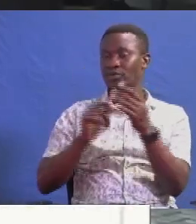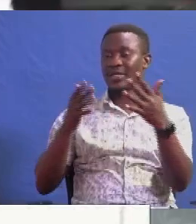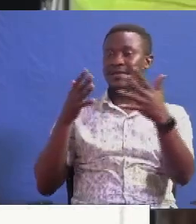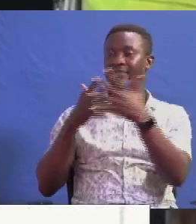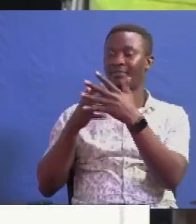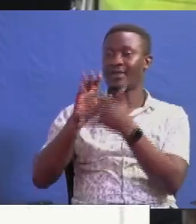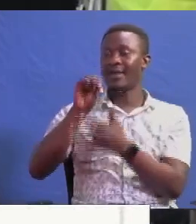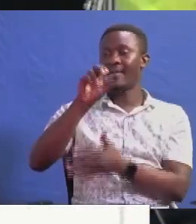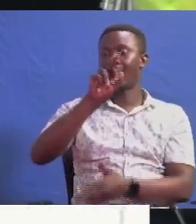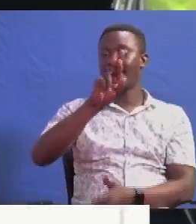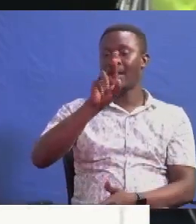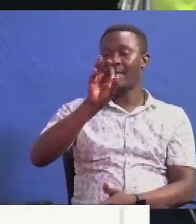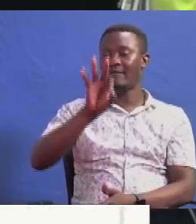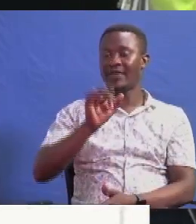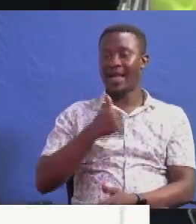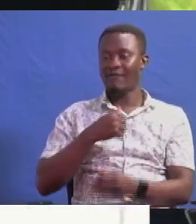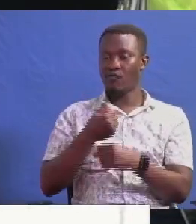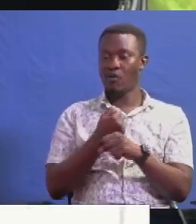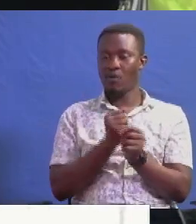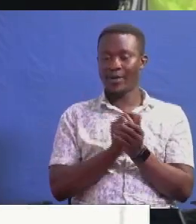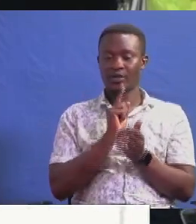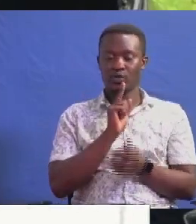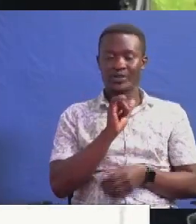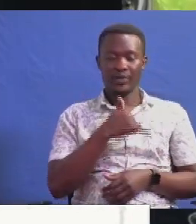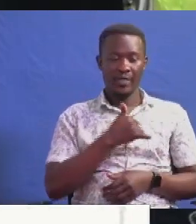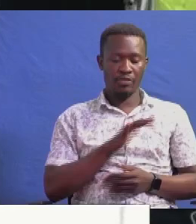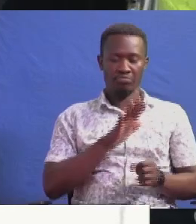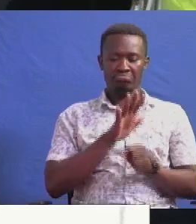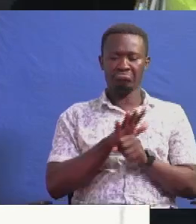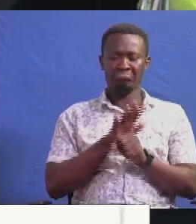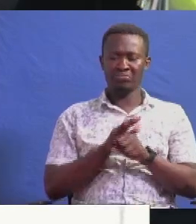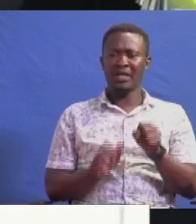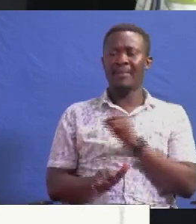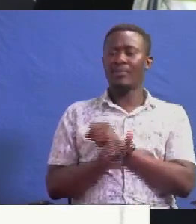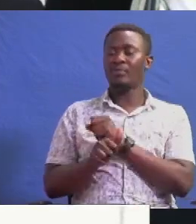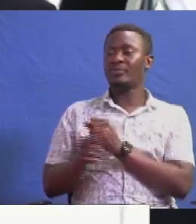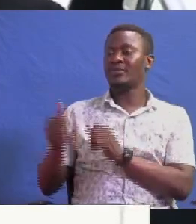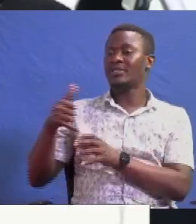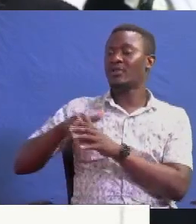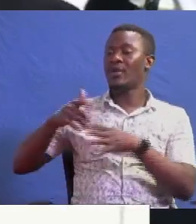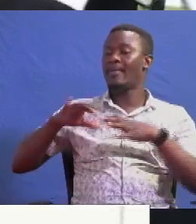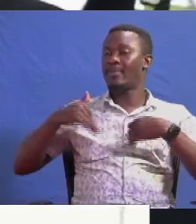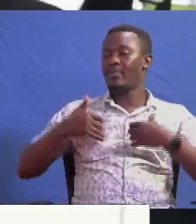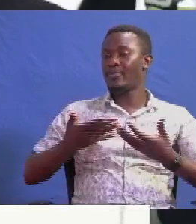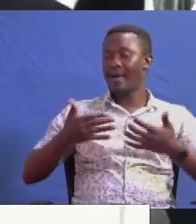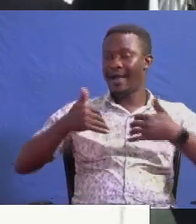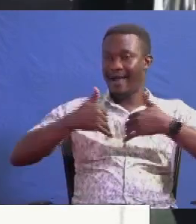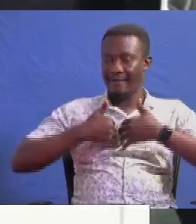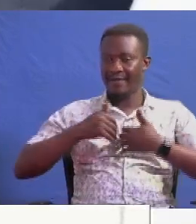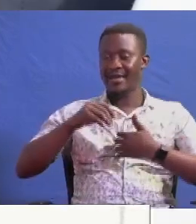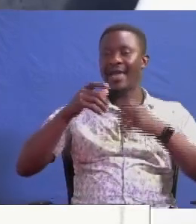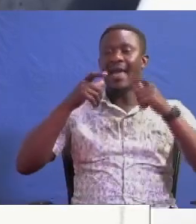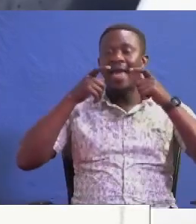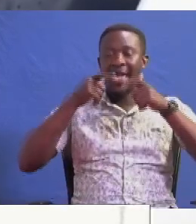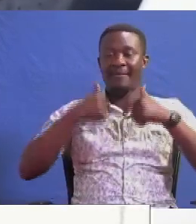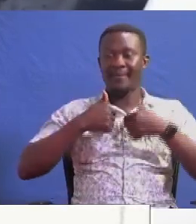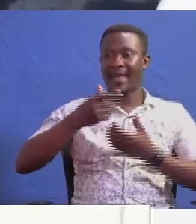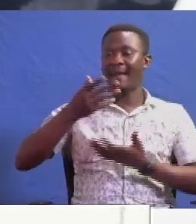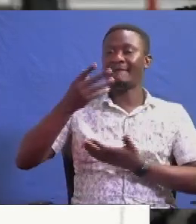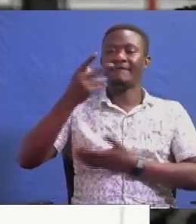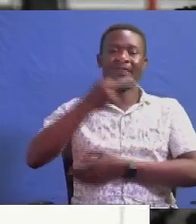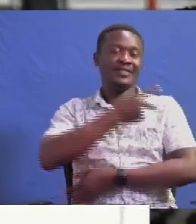AMREF, are actively working to ensure that those most at risk, including people living with HIV, are vaccinated